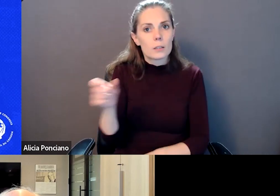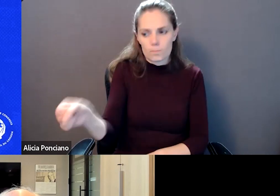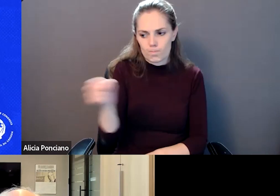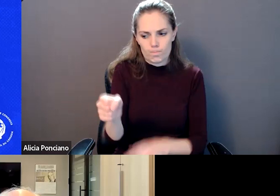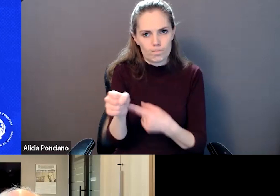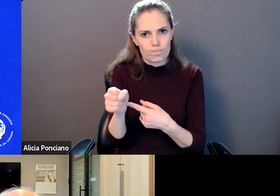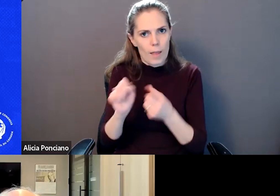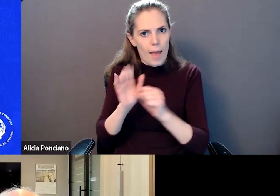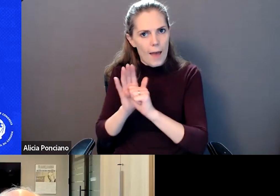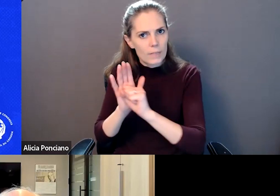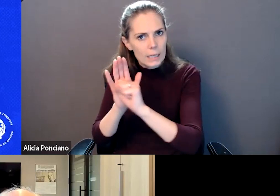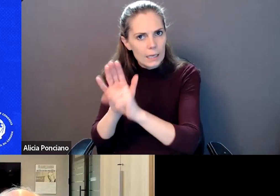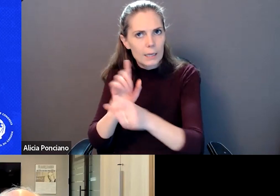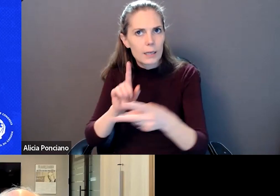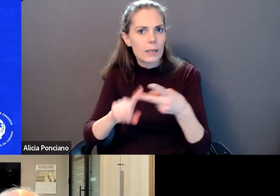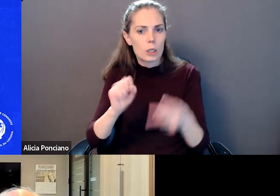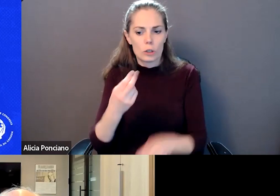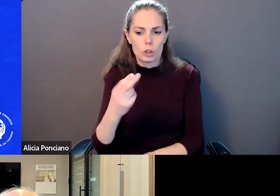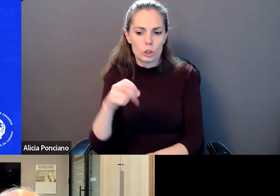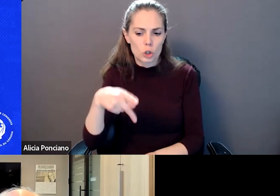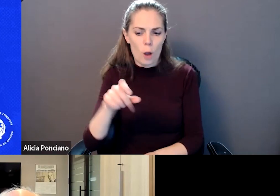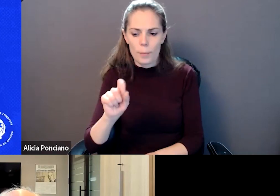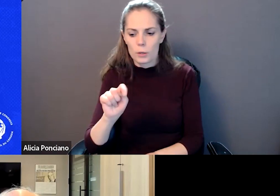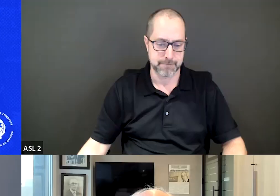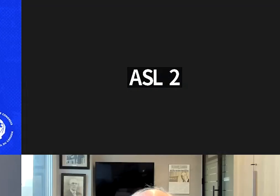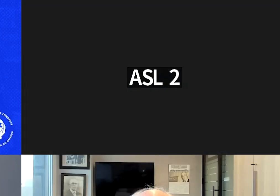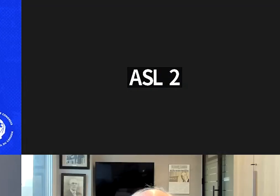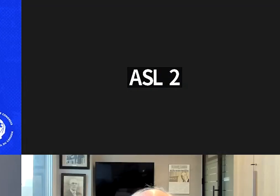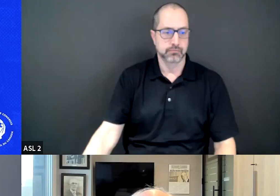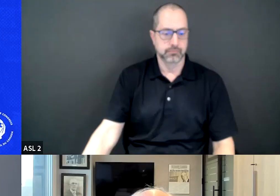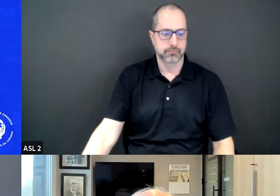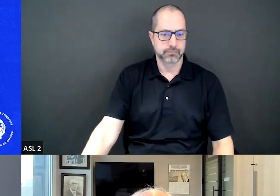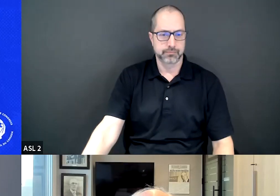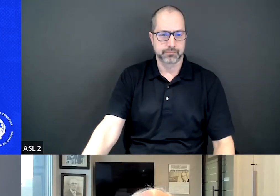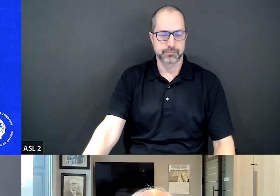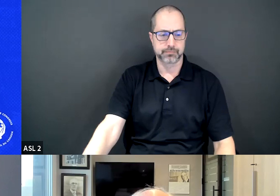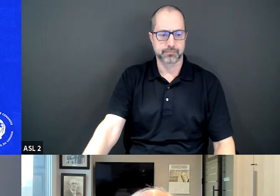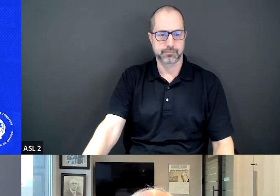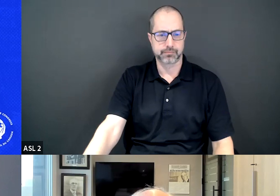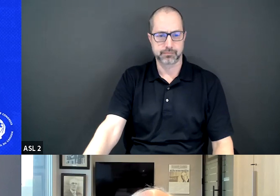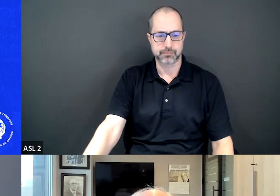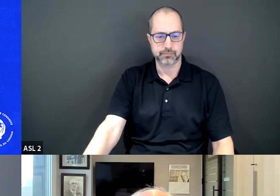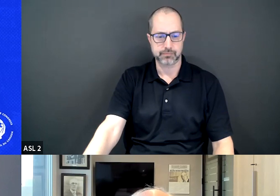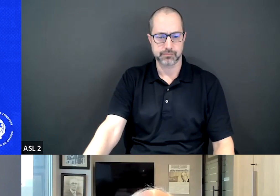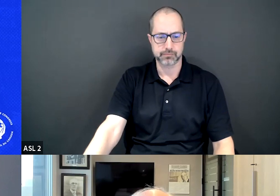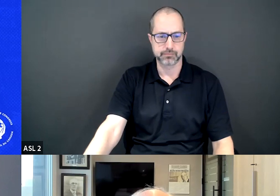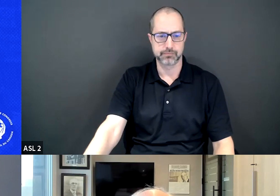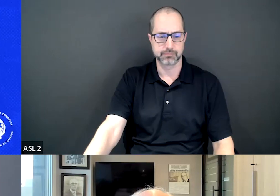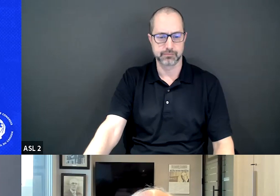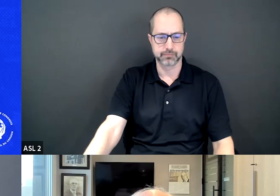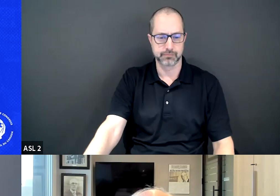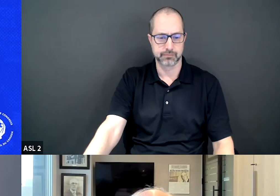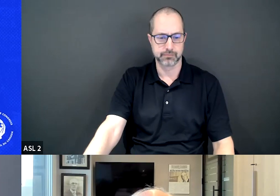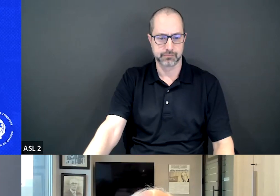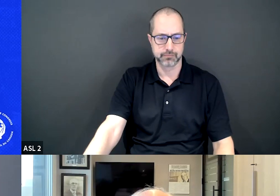workplace, union representatives, negotiators, understand and ensuring that workers' rights are respected in the workplace. So for